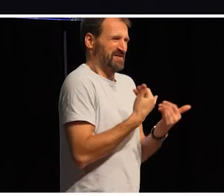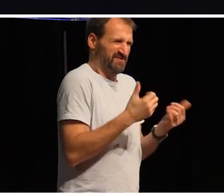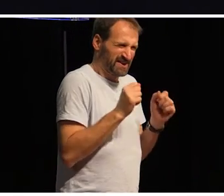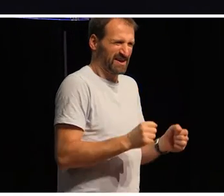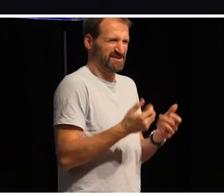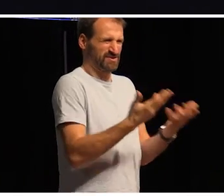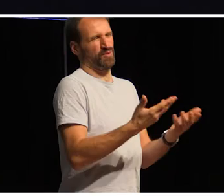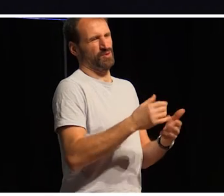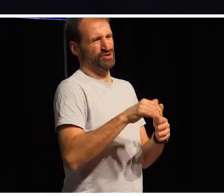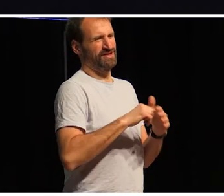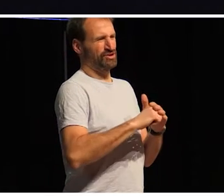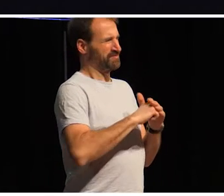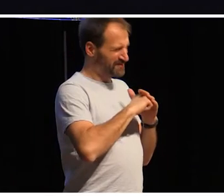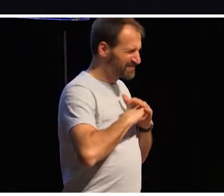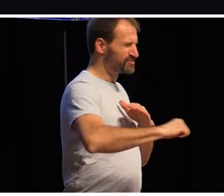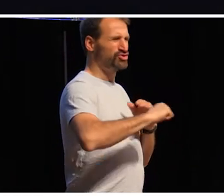these optimizations.